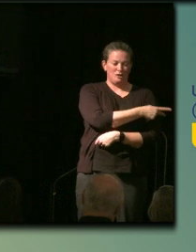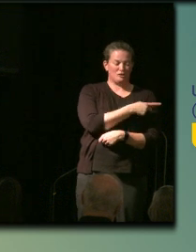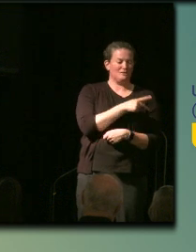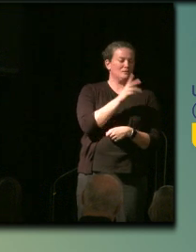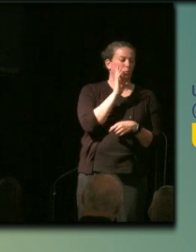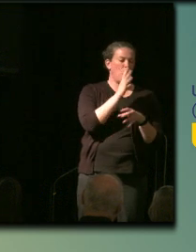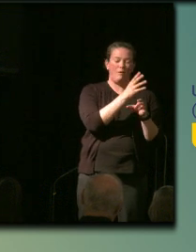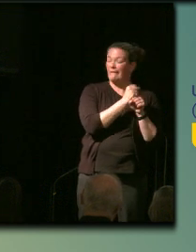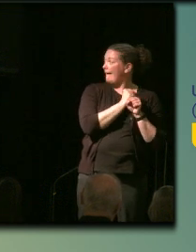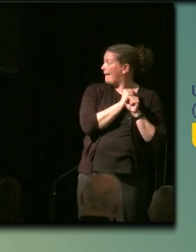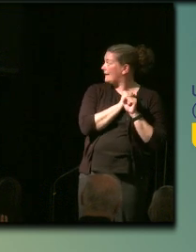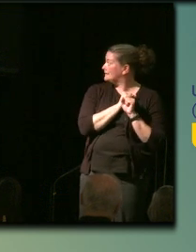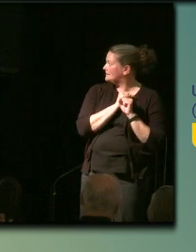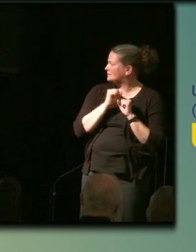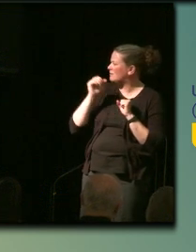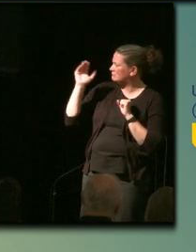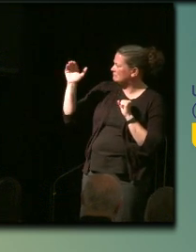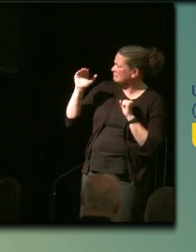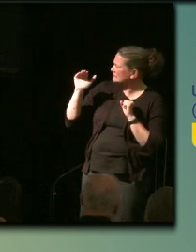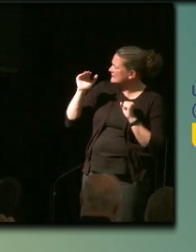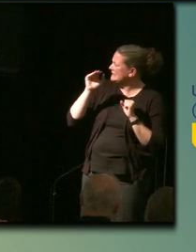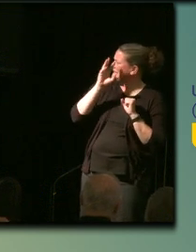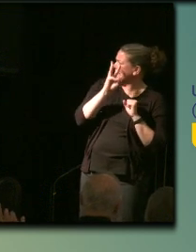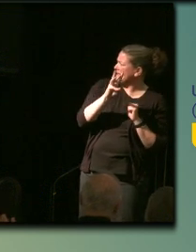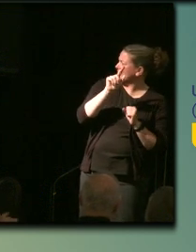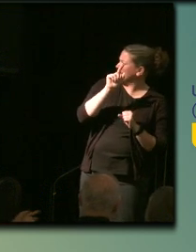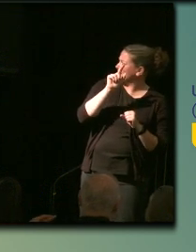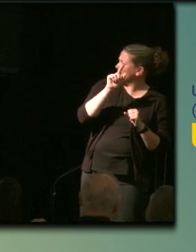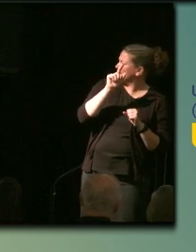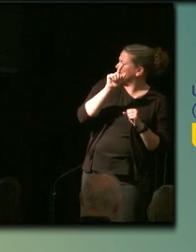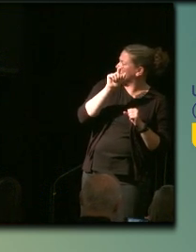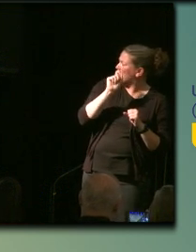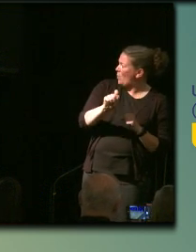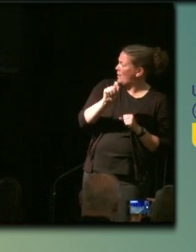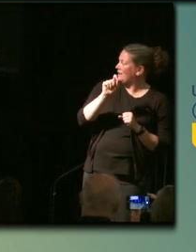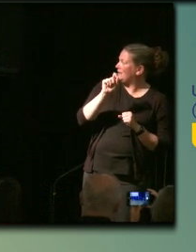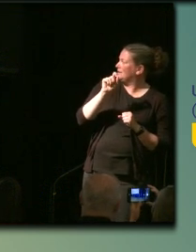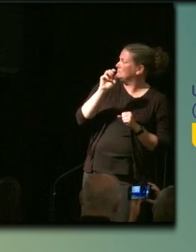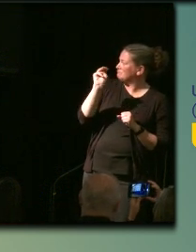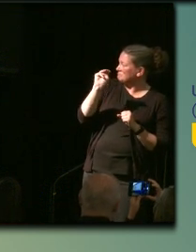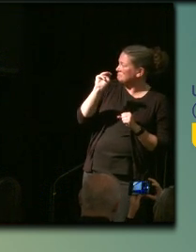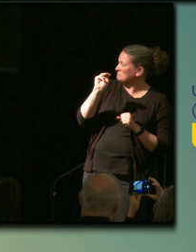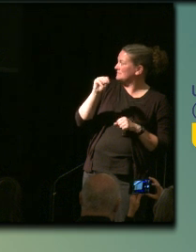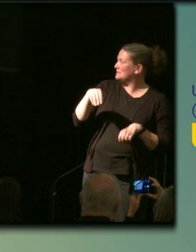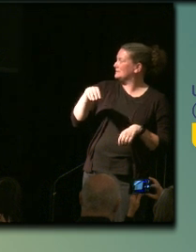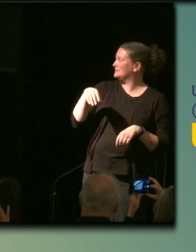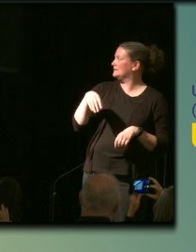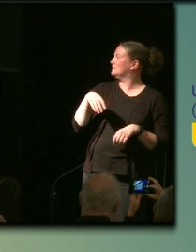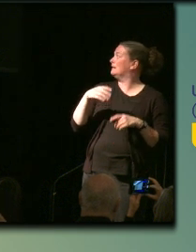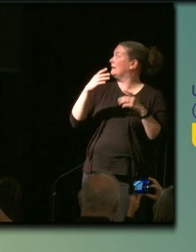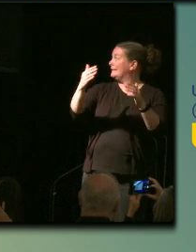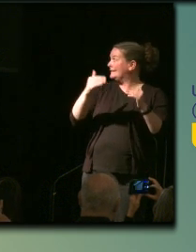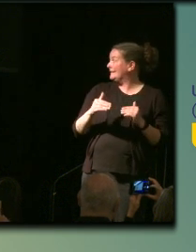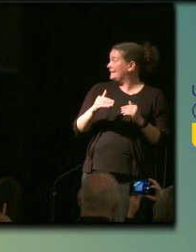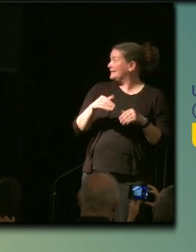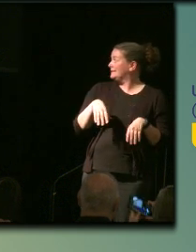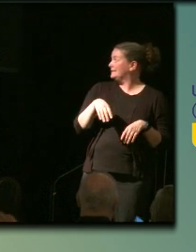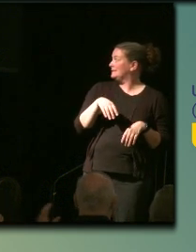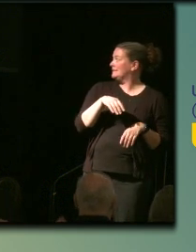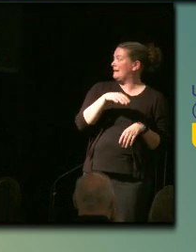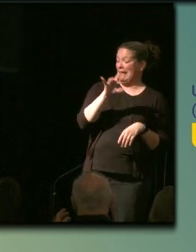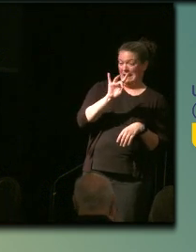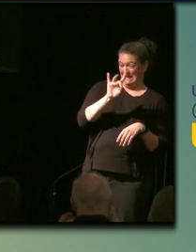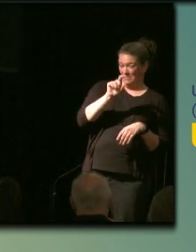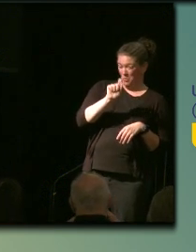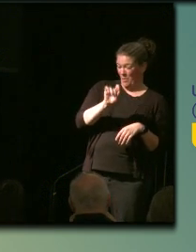million cell dose, and then there'll be a placebo control. I want to briefly talk about what this trial is and is not. So this trial will